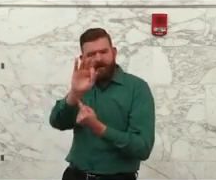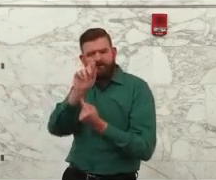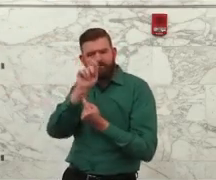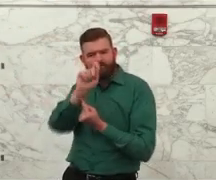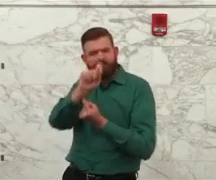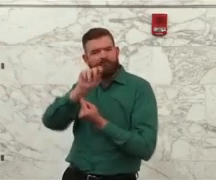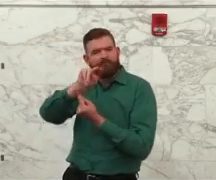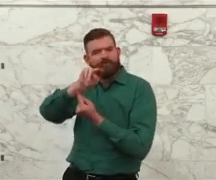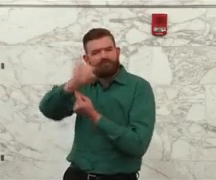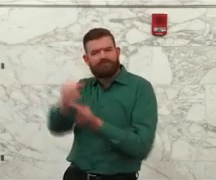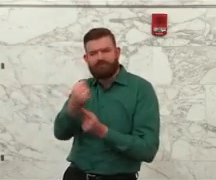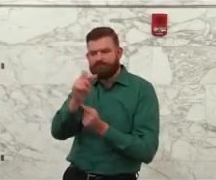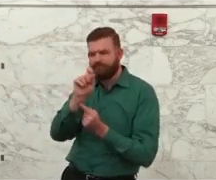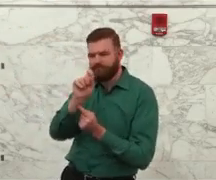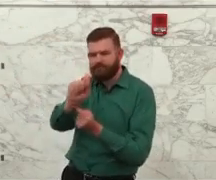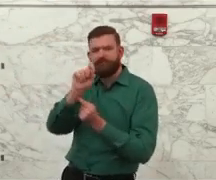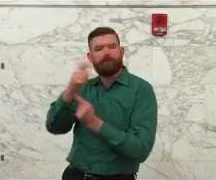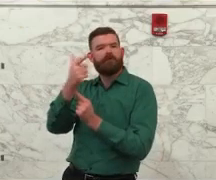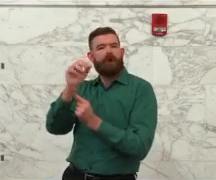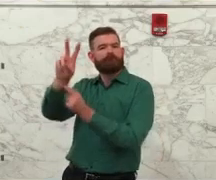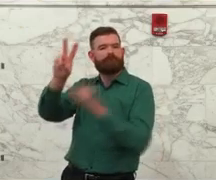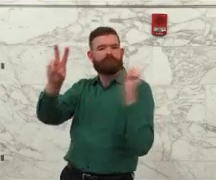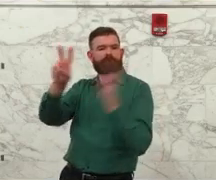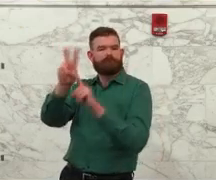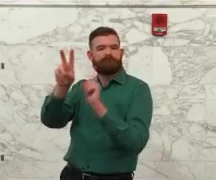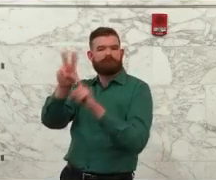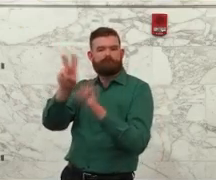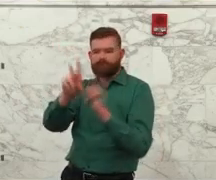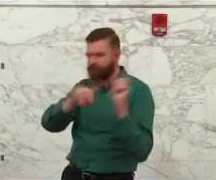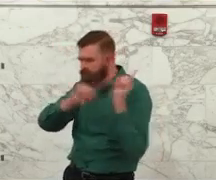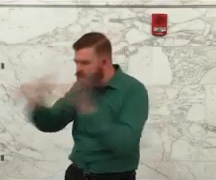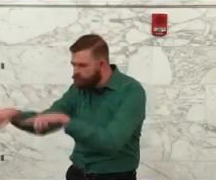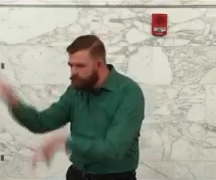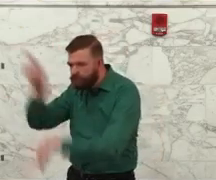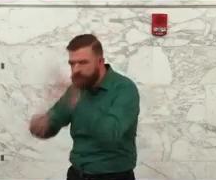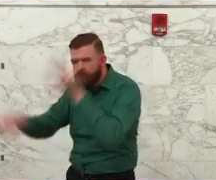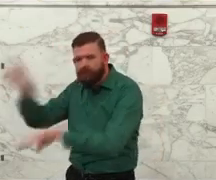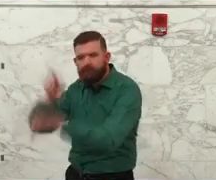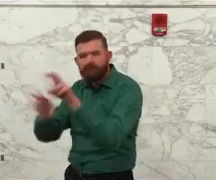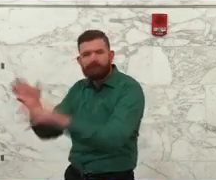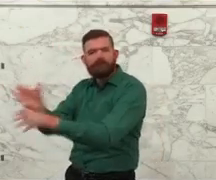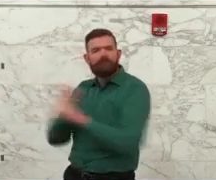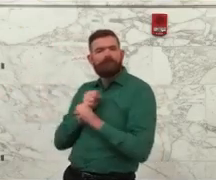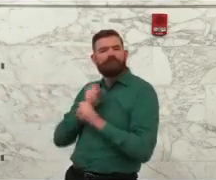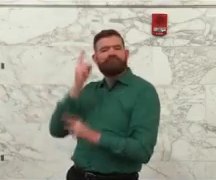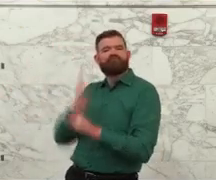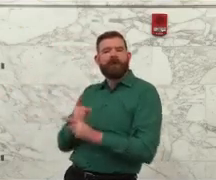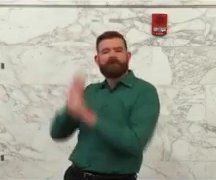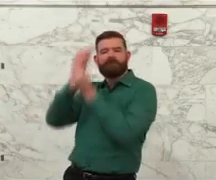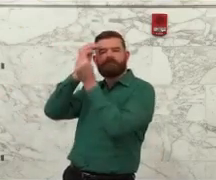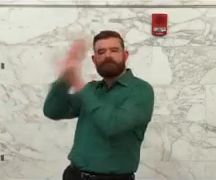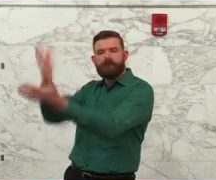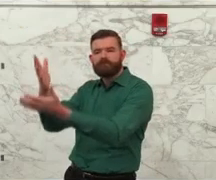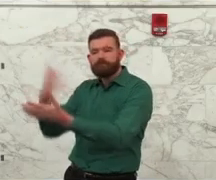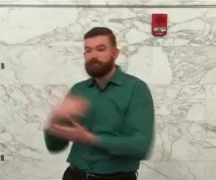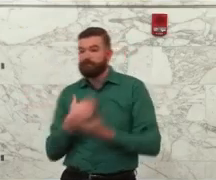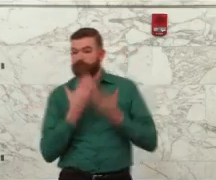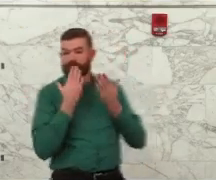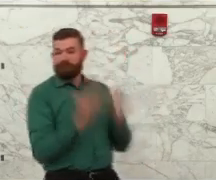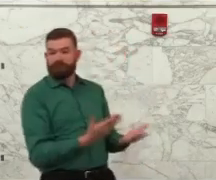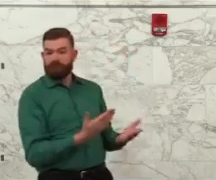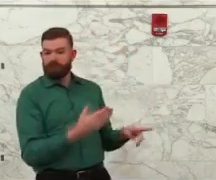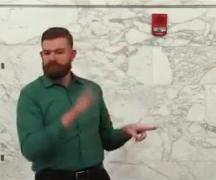covid19.nj.gov. And I'm grateful in particular to the team at the Office of Innovation, led by our colleague Beth Novak, who worked in